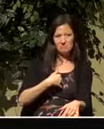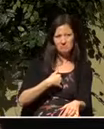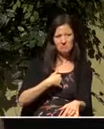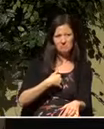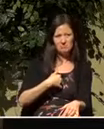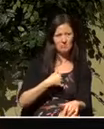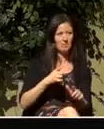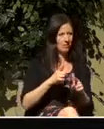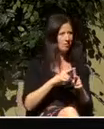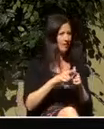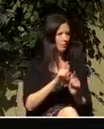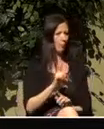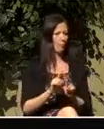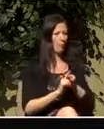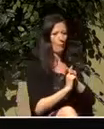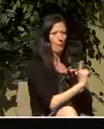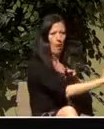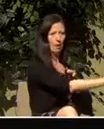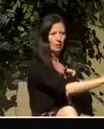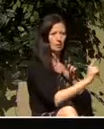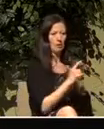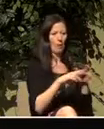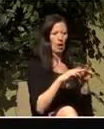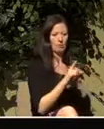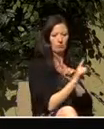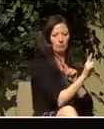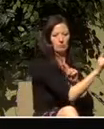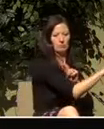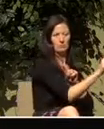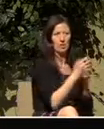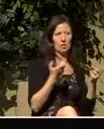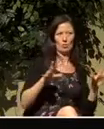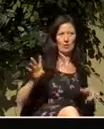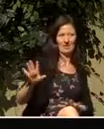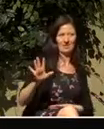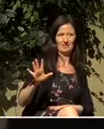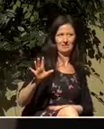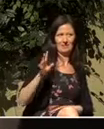And I walked away so he couldn't get another look at me.